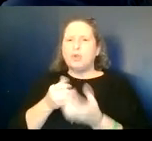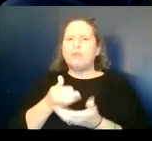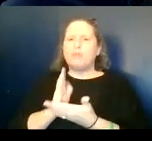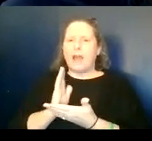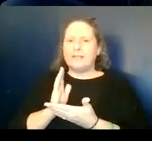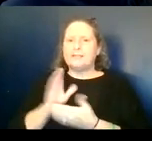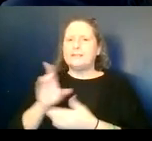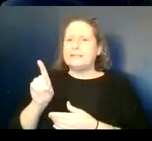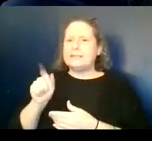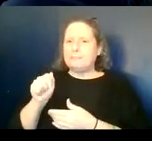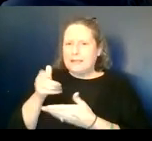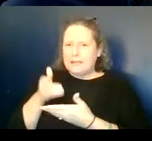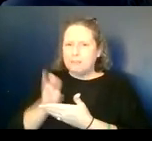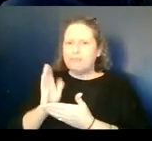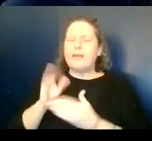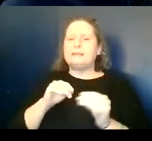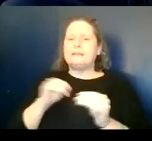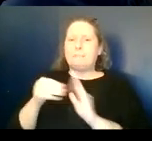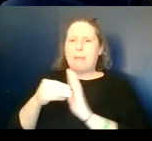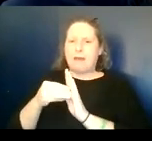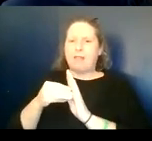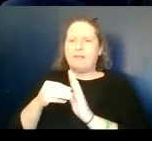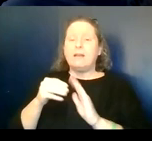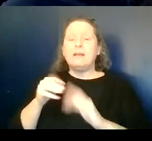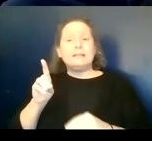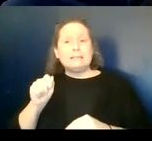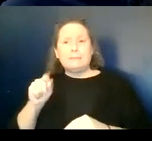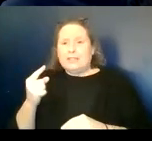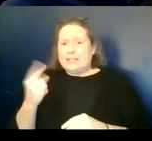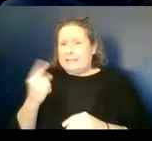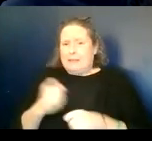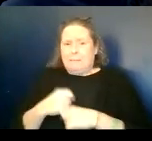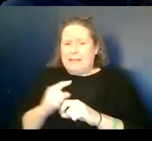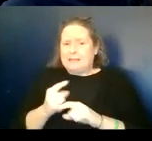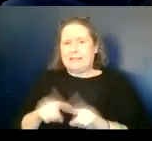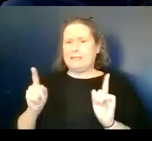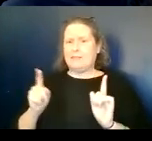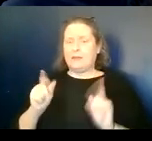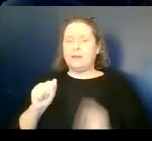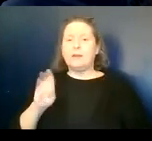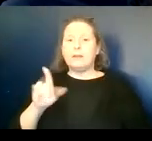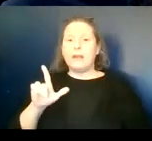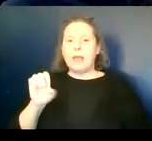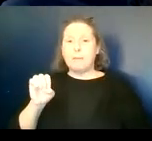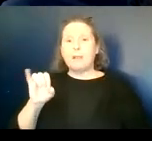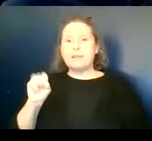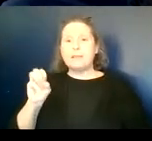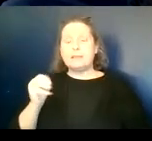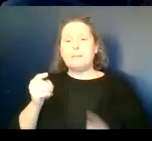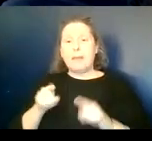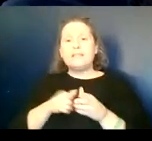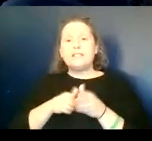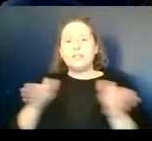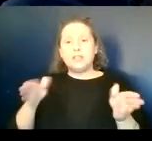interesting. And ableism is something that happens in the world in general, but it's also something that happens in the